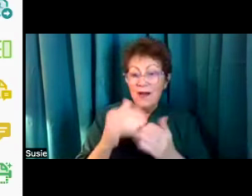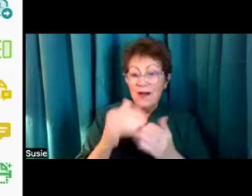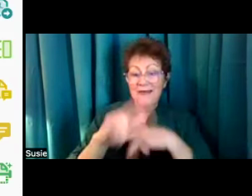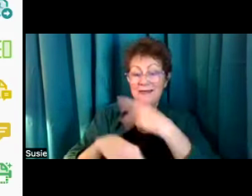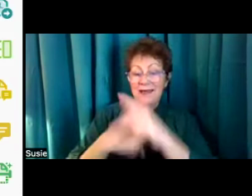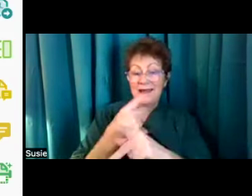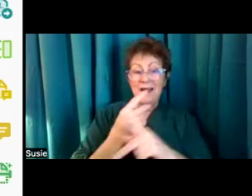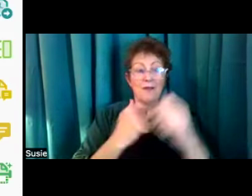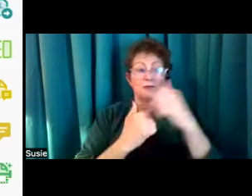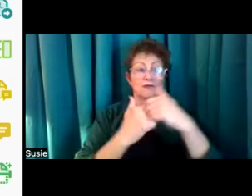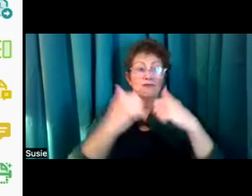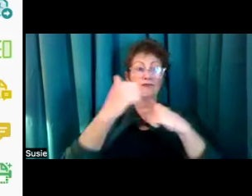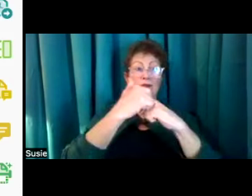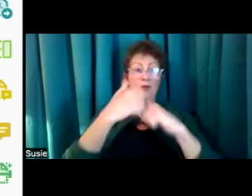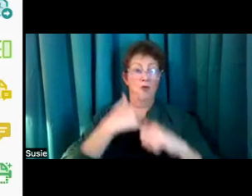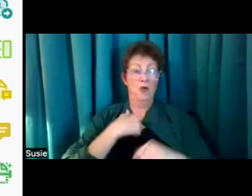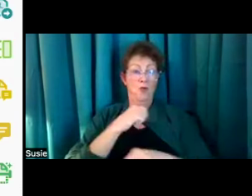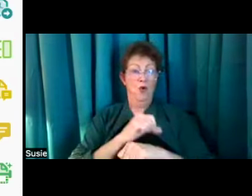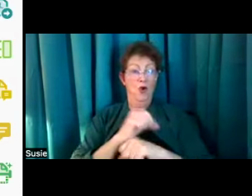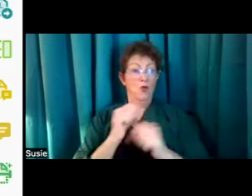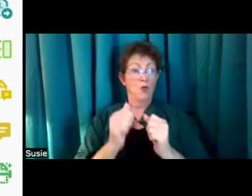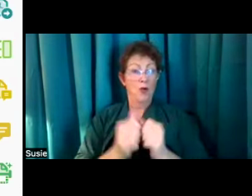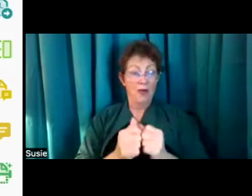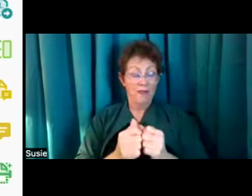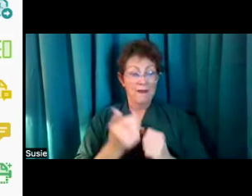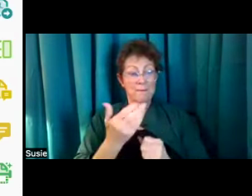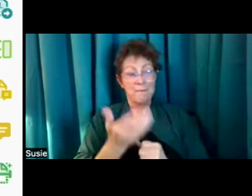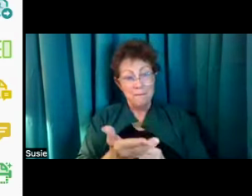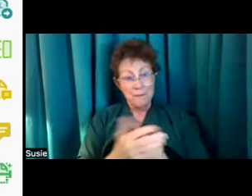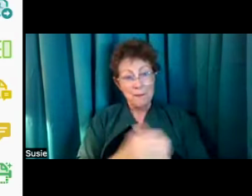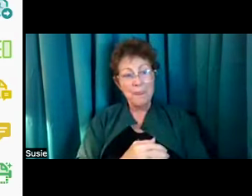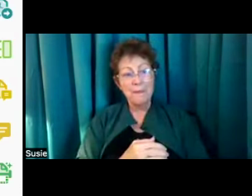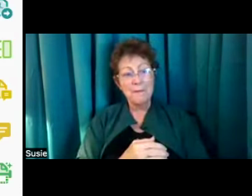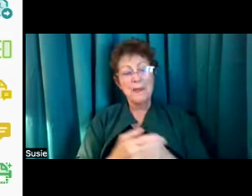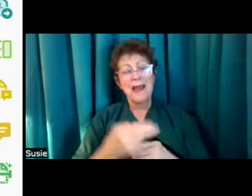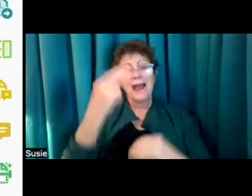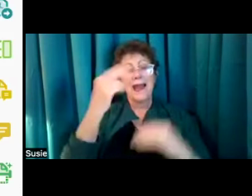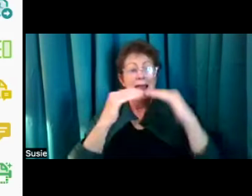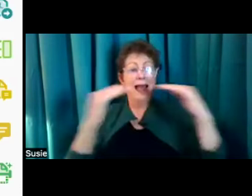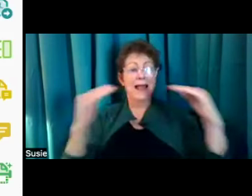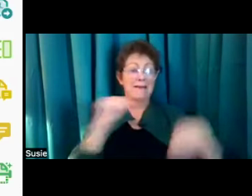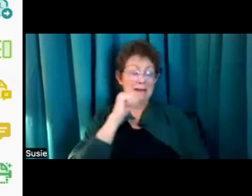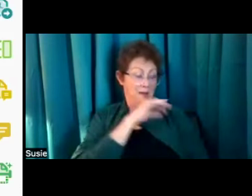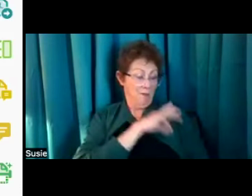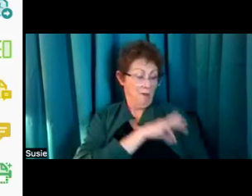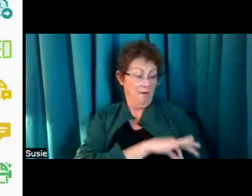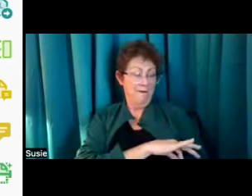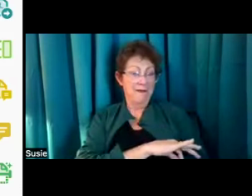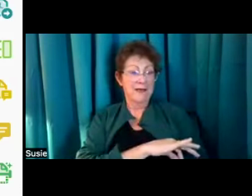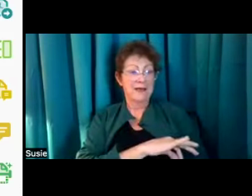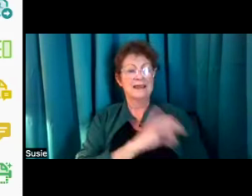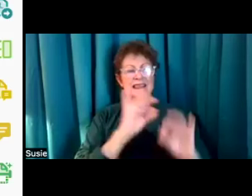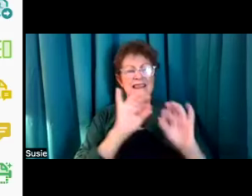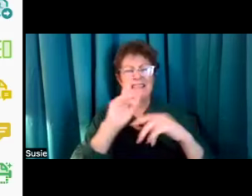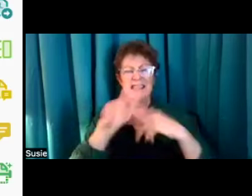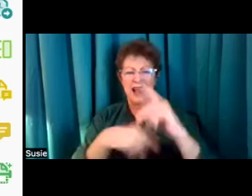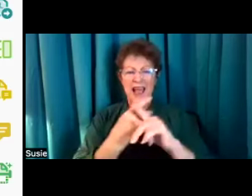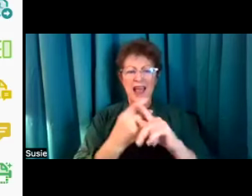of structures that we work with. At a high level, a nonprofit organization it's a type of